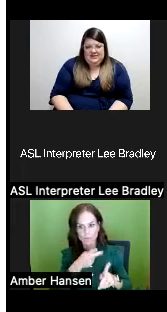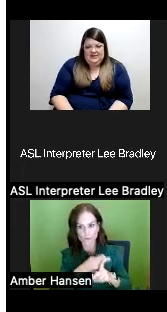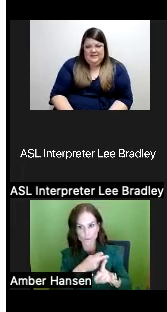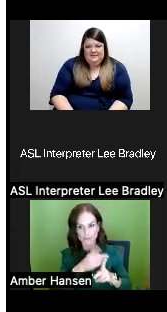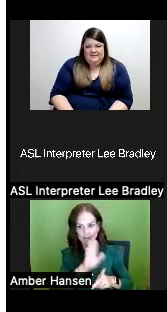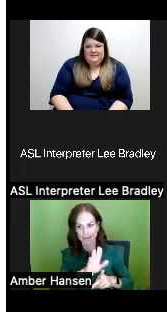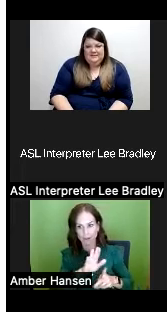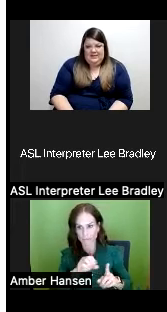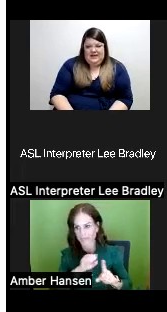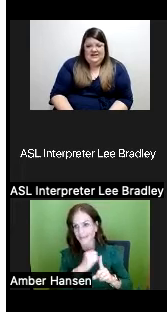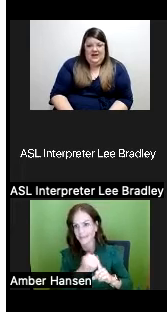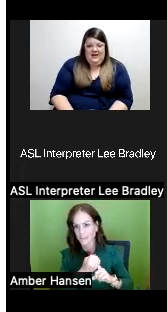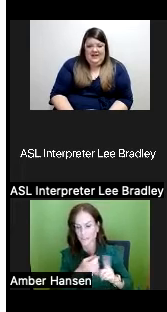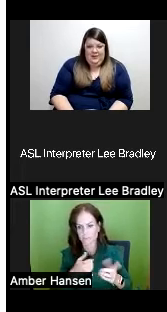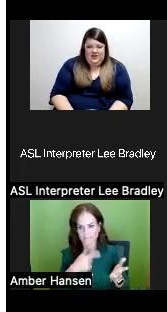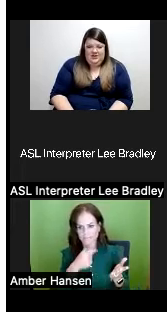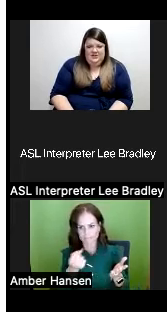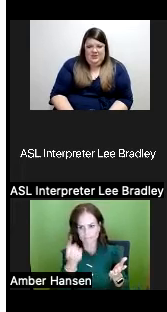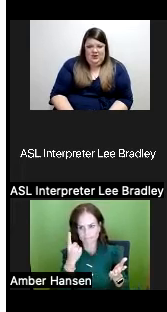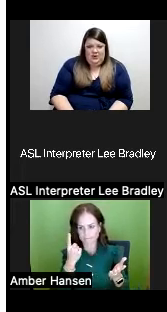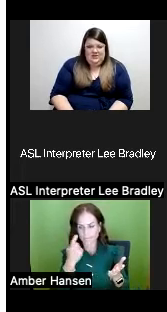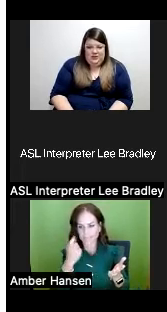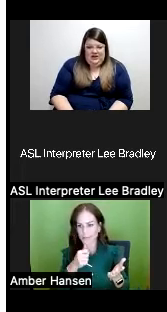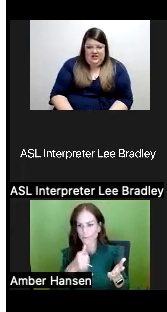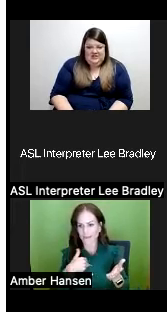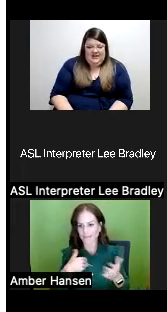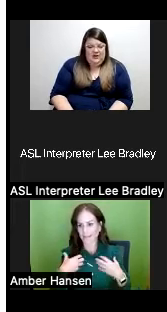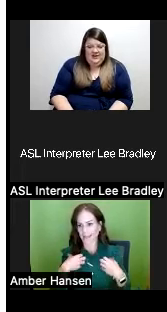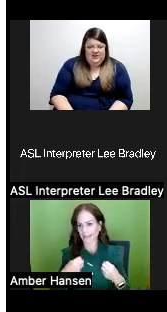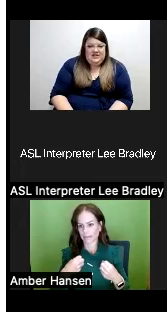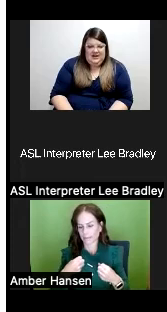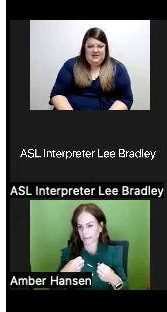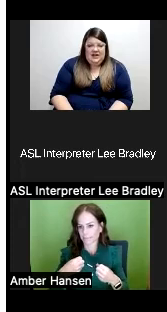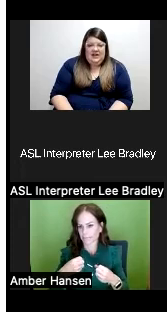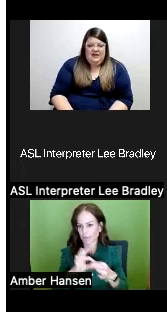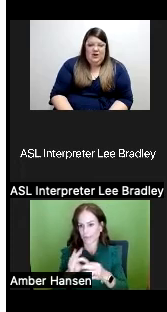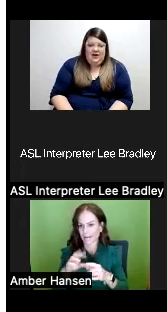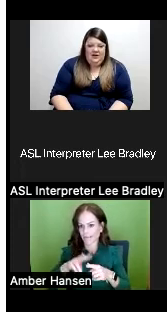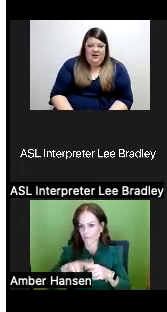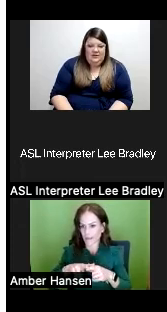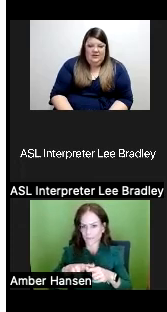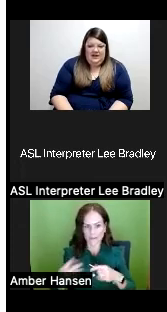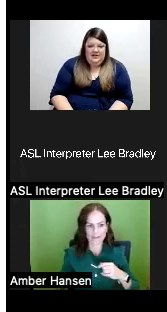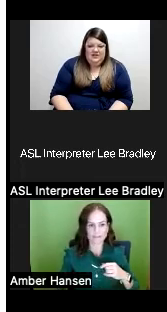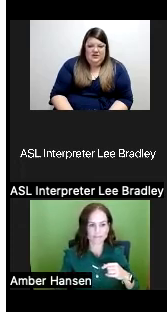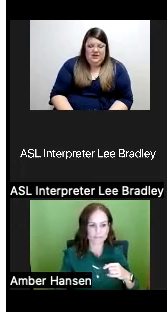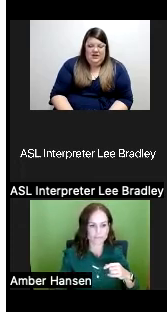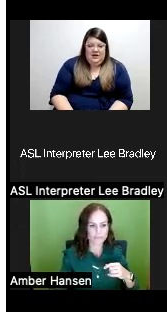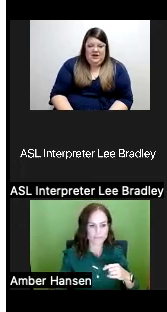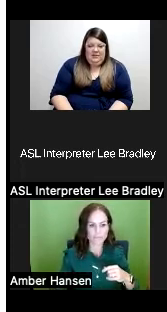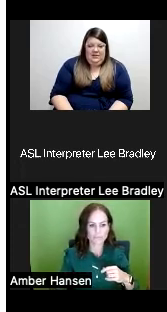bodies, because they don't have the language to explain their own situations, and they don't even understand their own health related